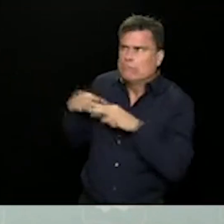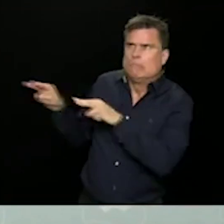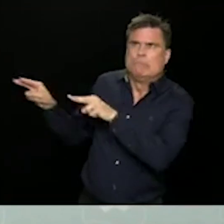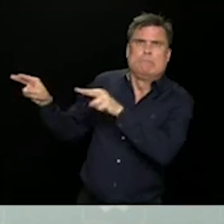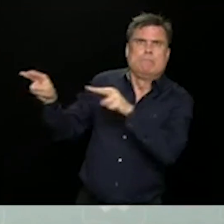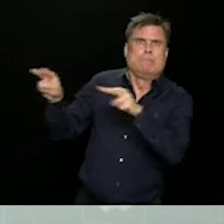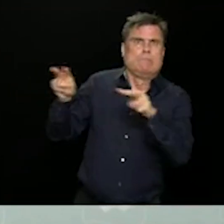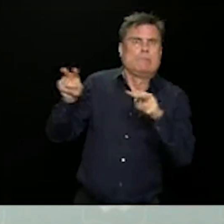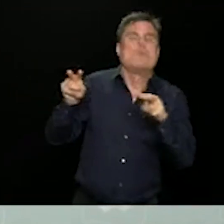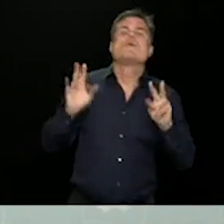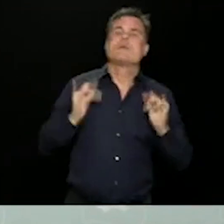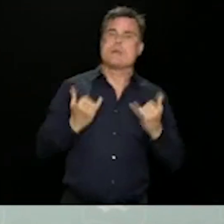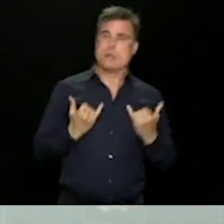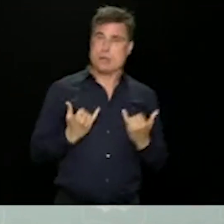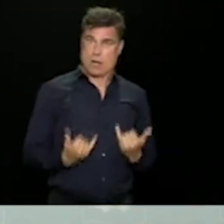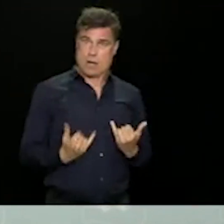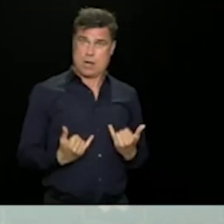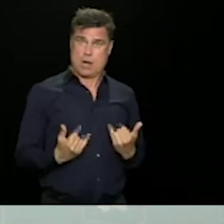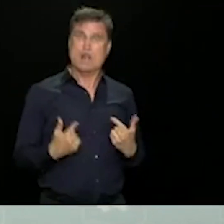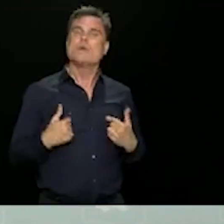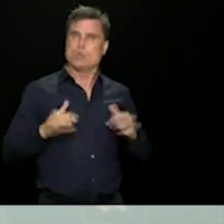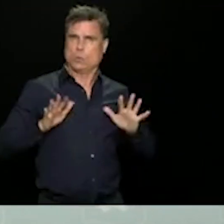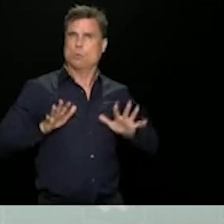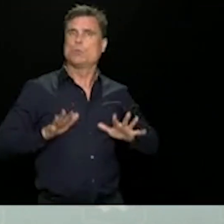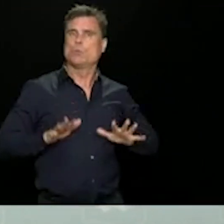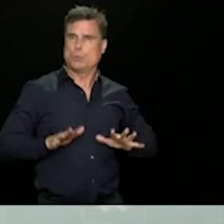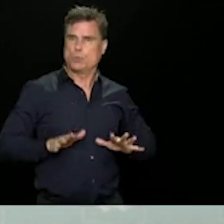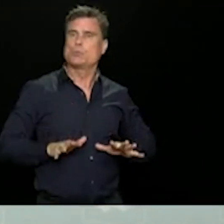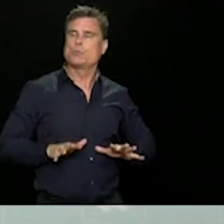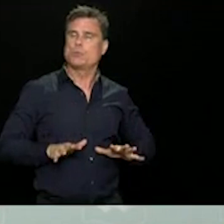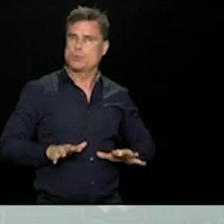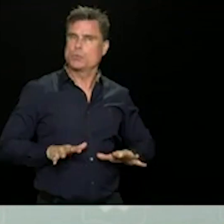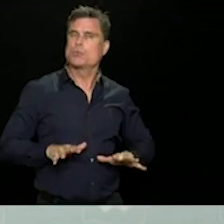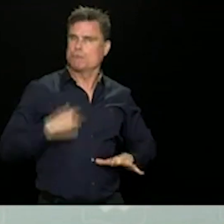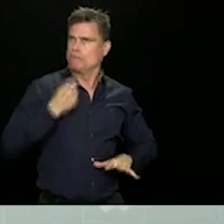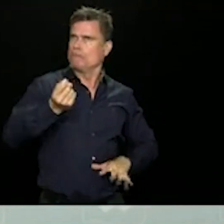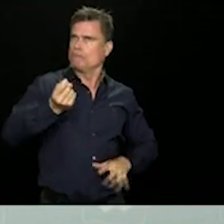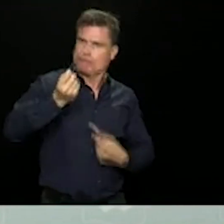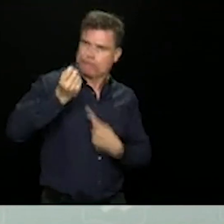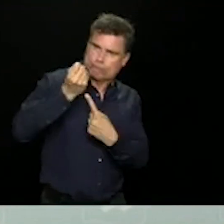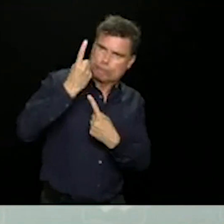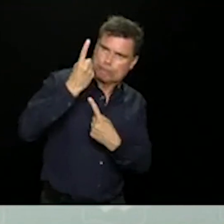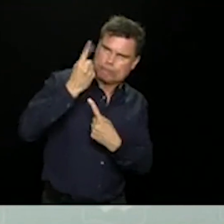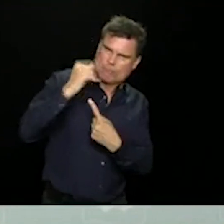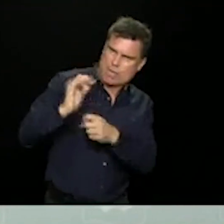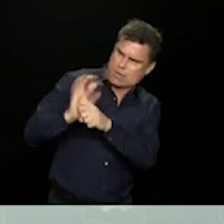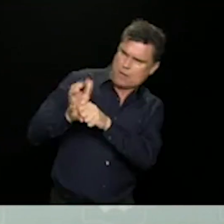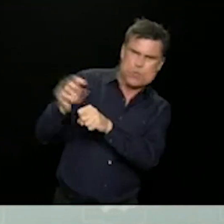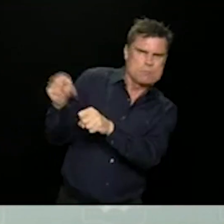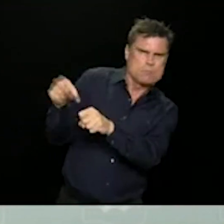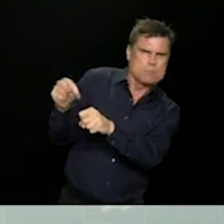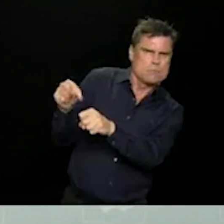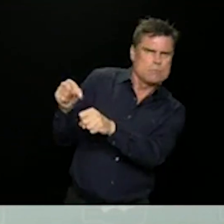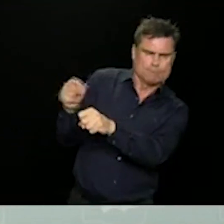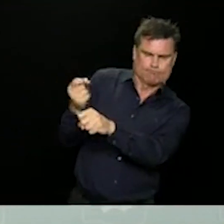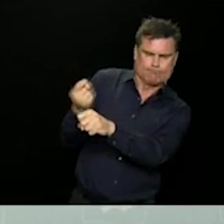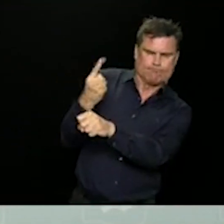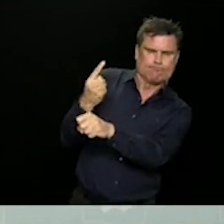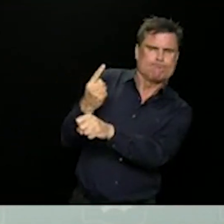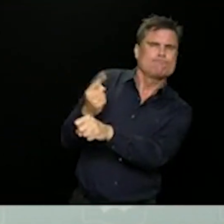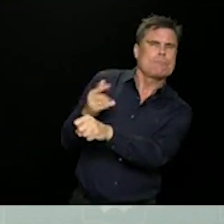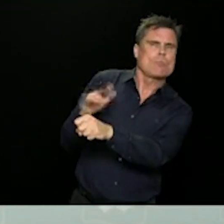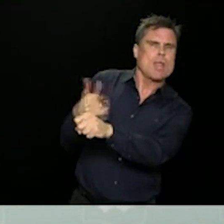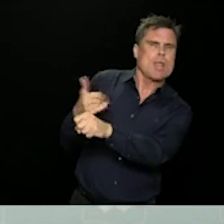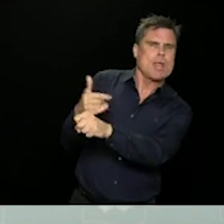and fear in my colleagues and all of us. We were watching what was happening in places like Northern Italy,